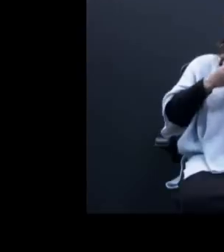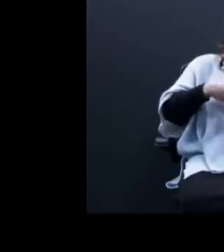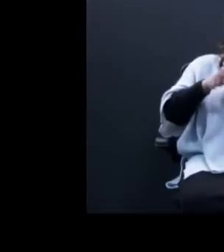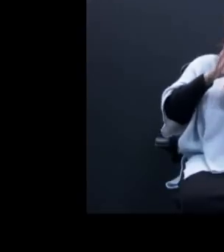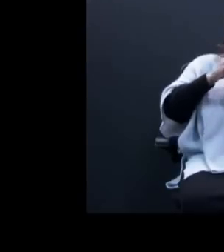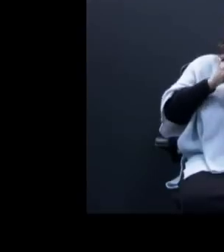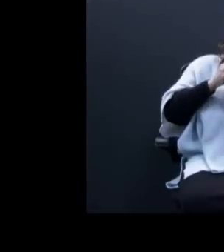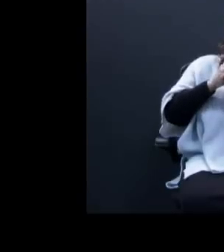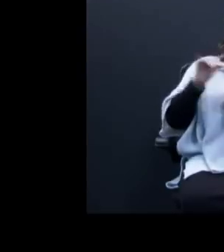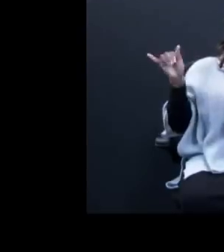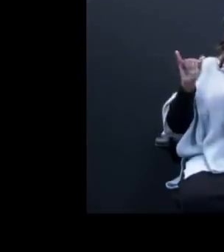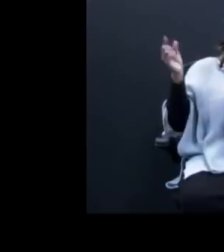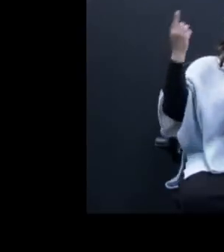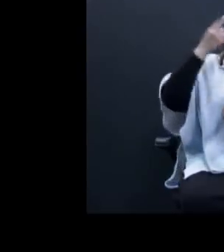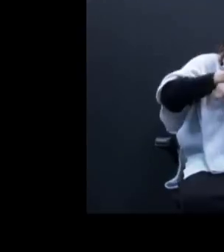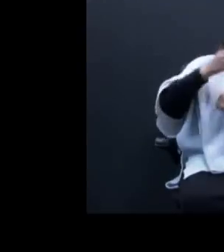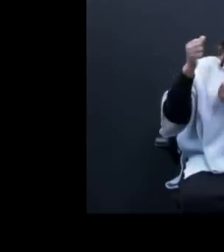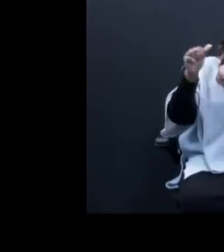on the same day,